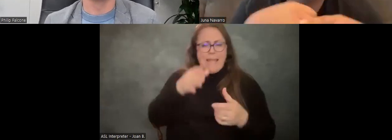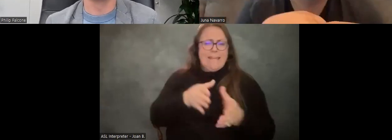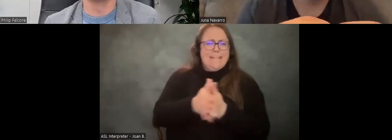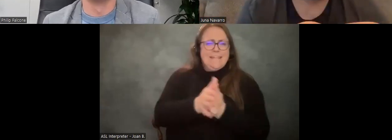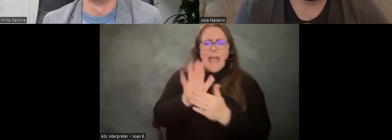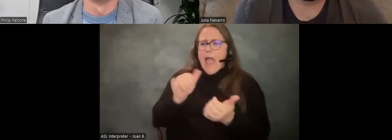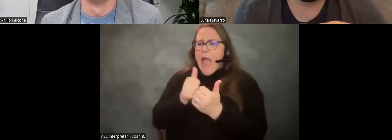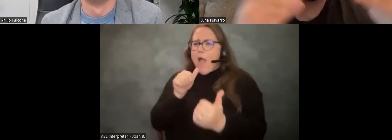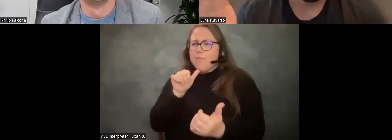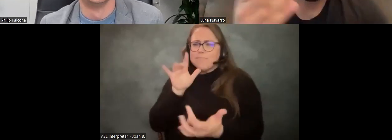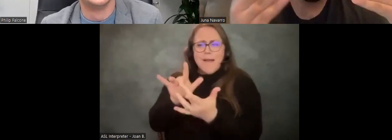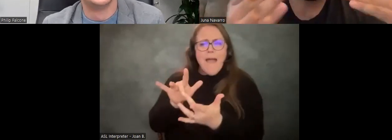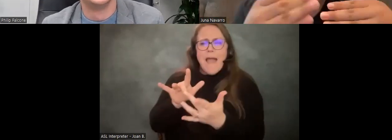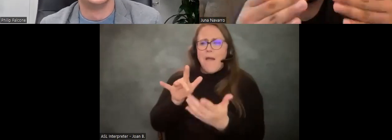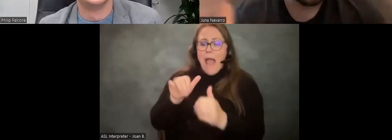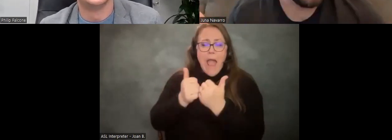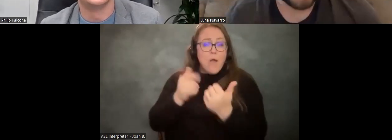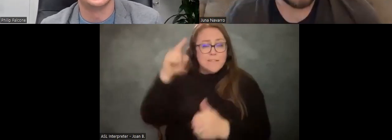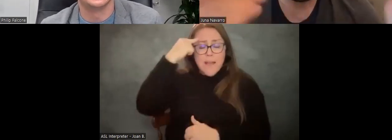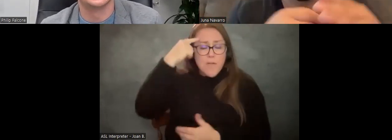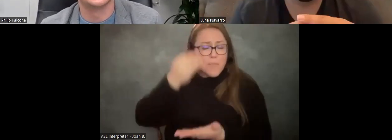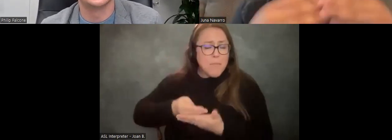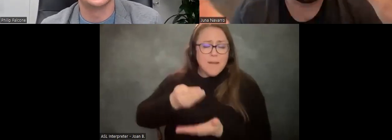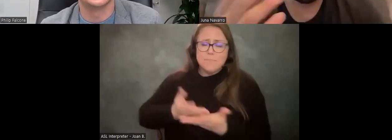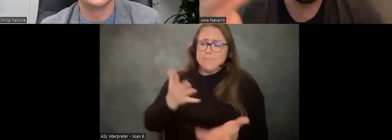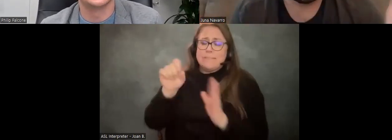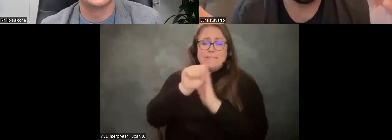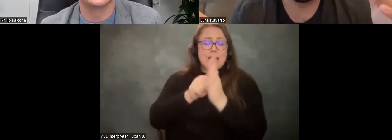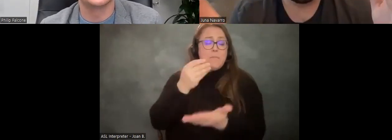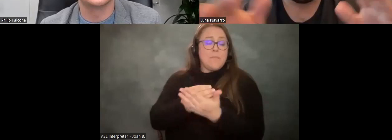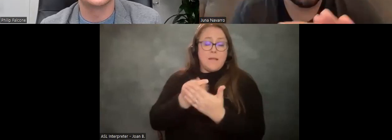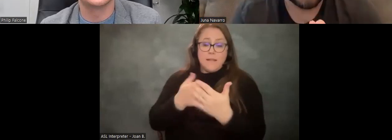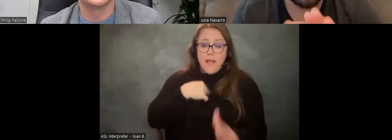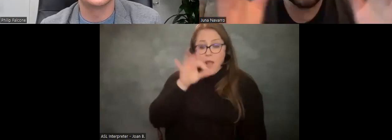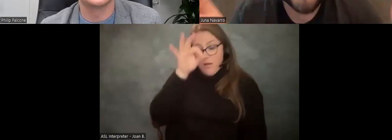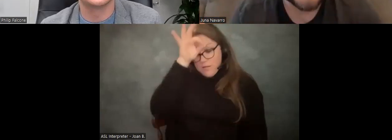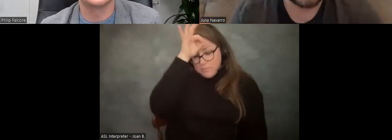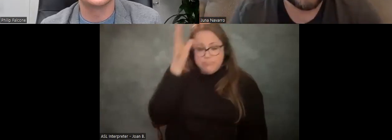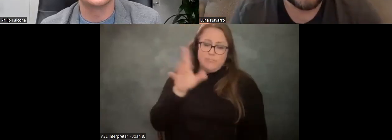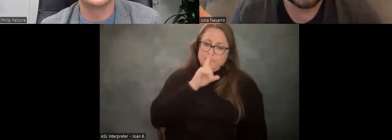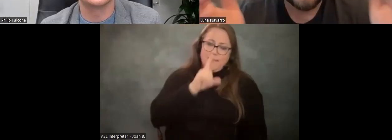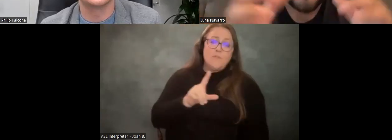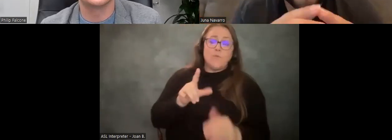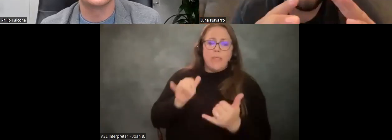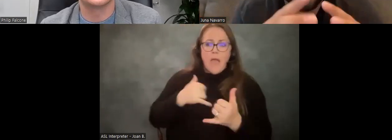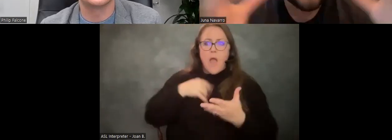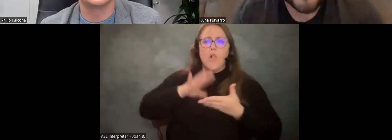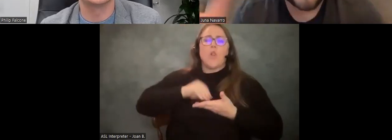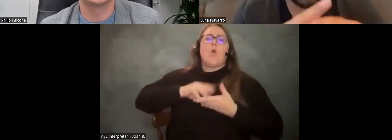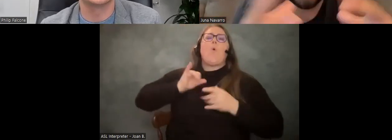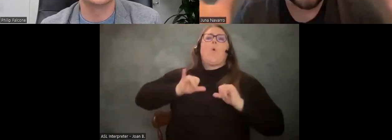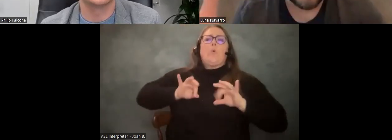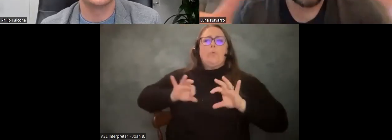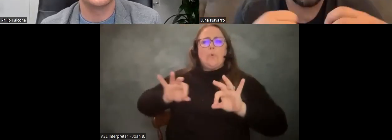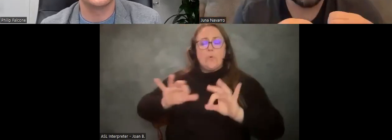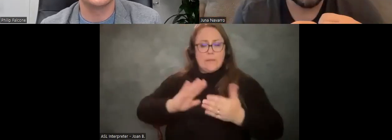government worked. I didn't even know how state funding even works. So there's a lot of education that comes from the peripheral side of things. How does our city work?